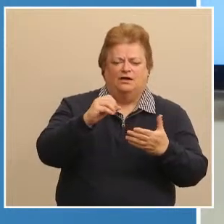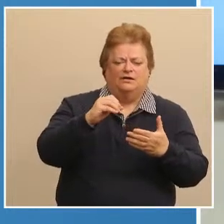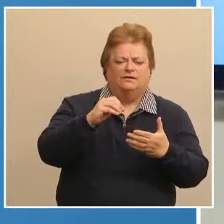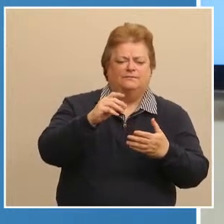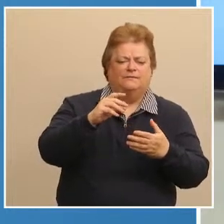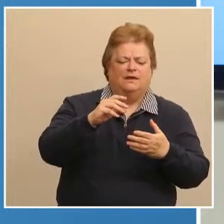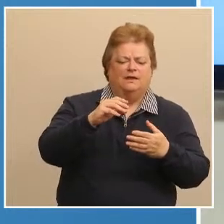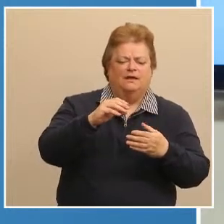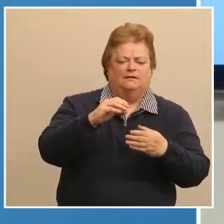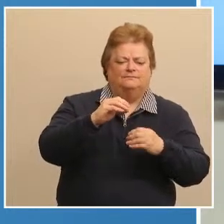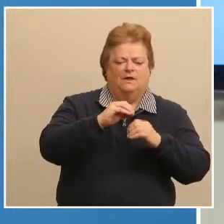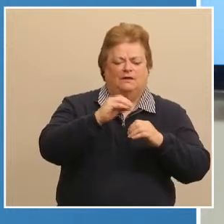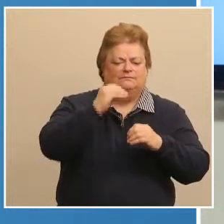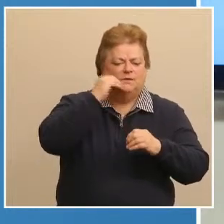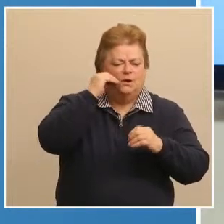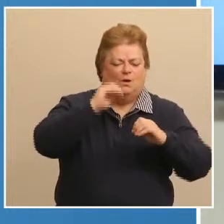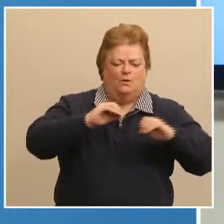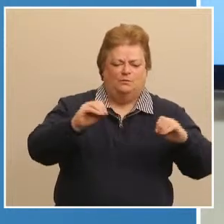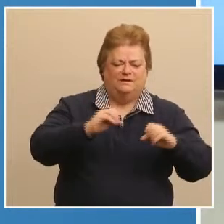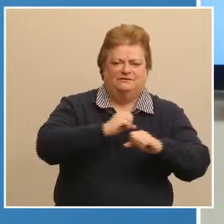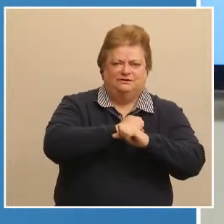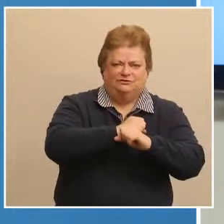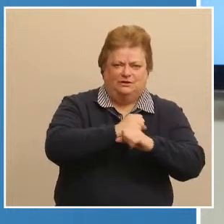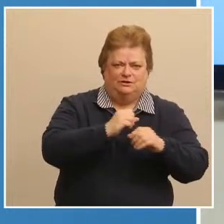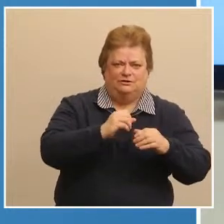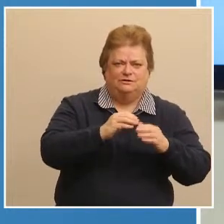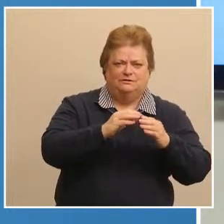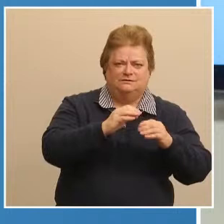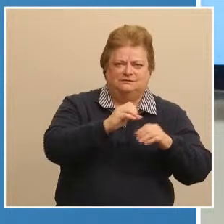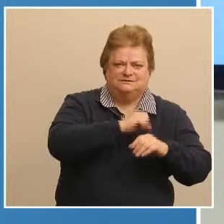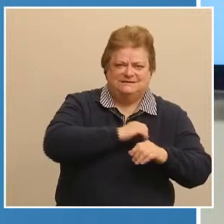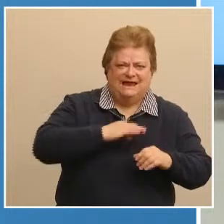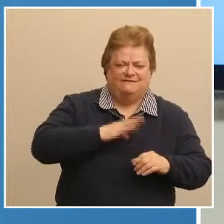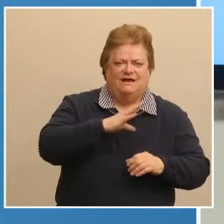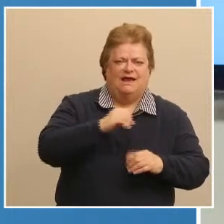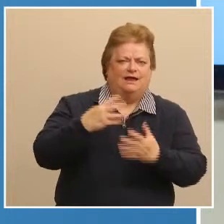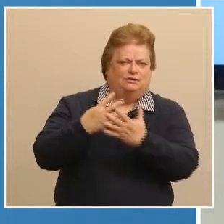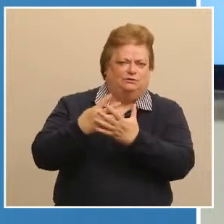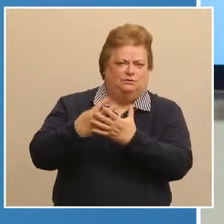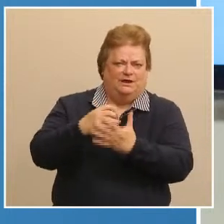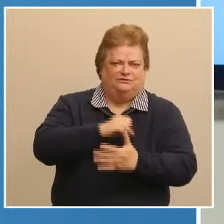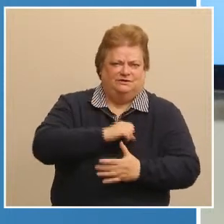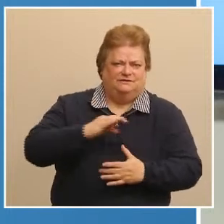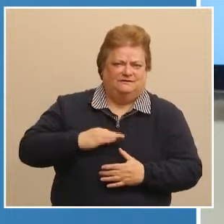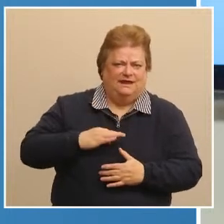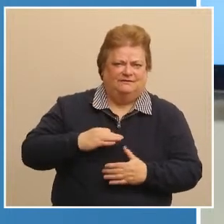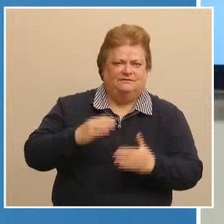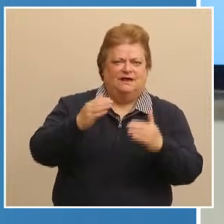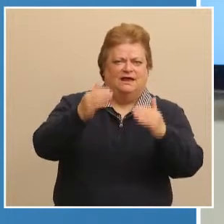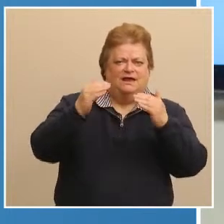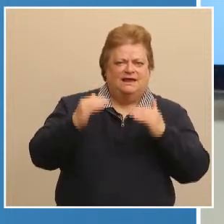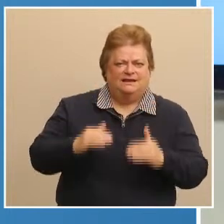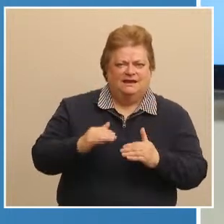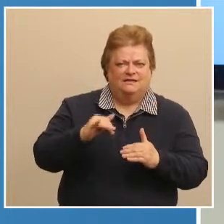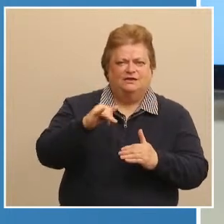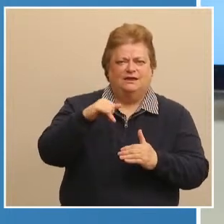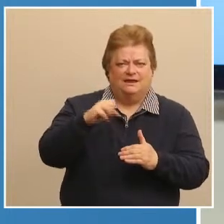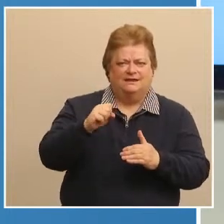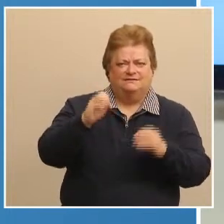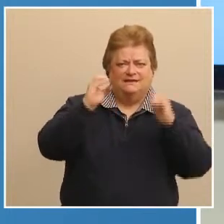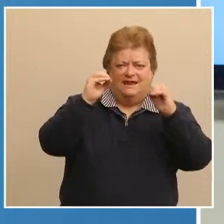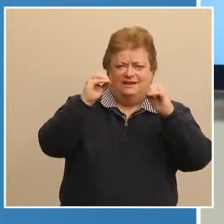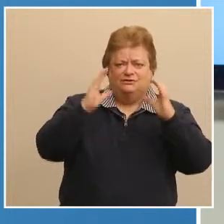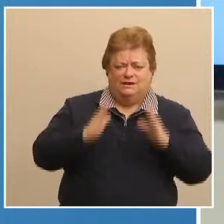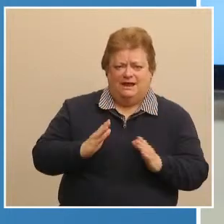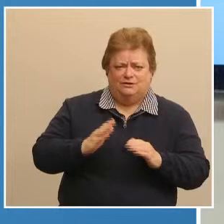homeless shelter staff and corrections staff. Another group of essential workers on the priority list is educators,